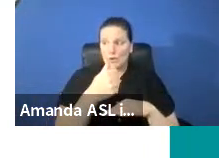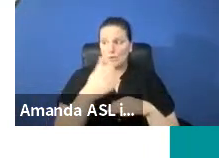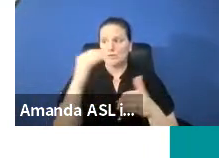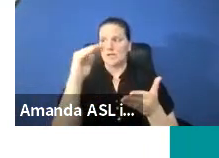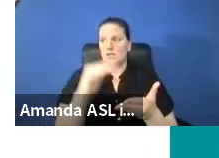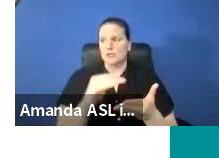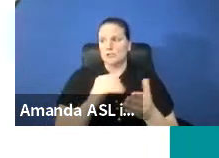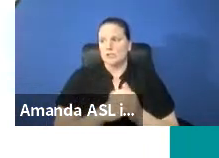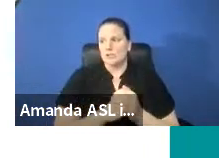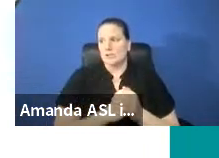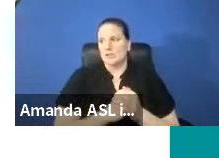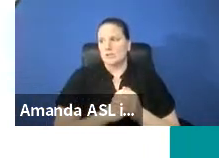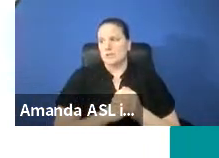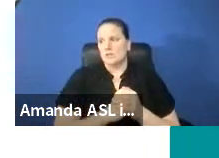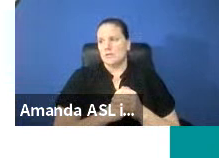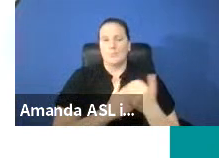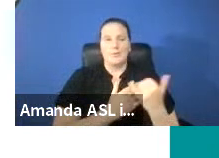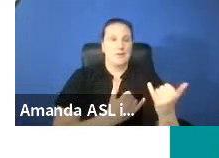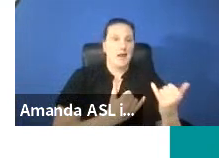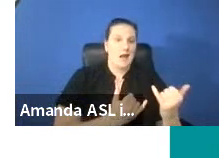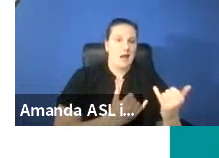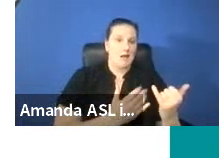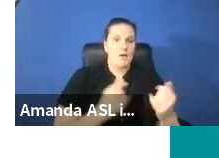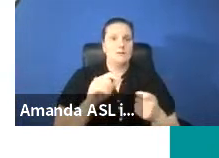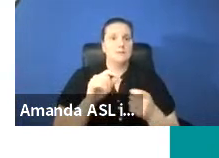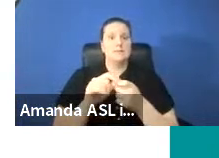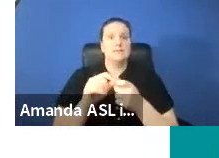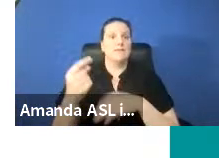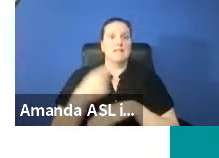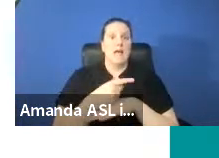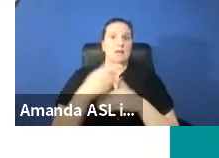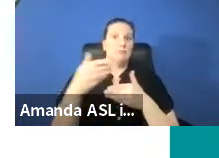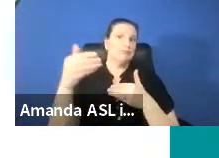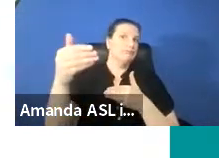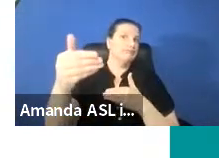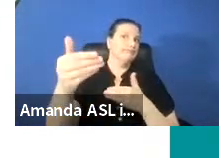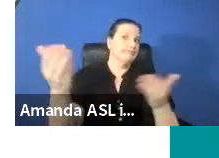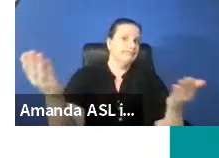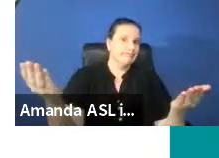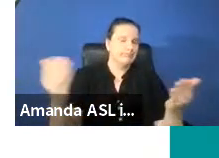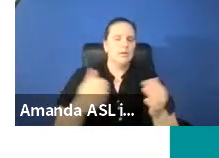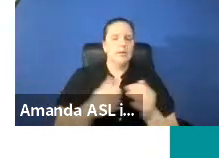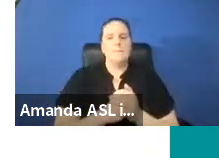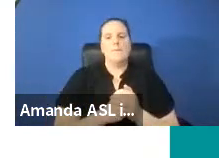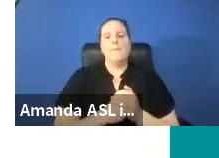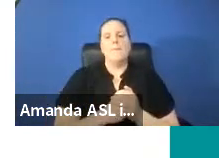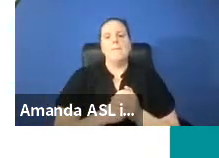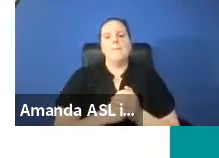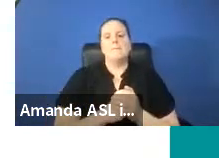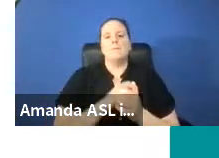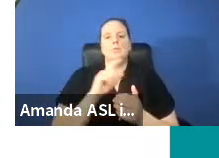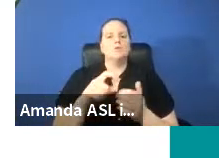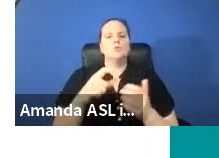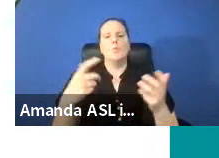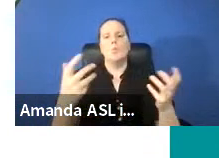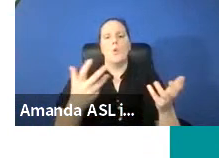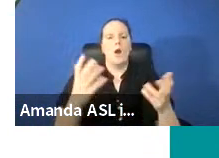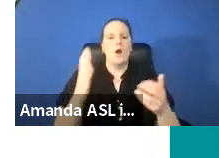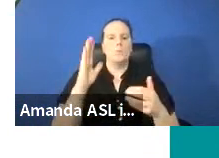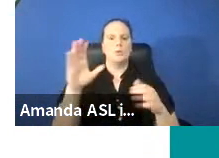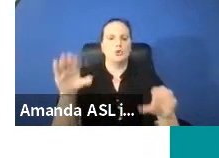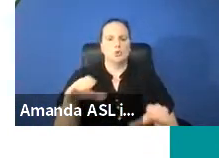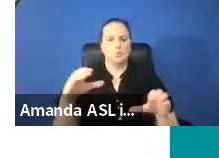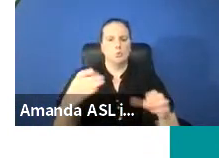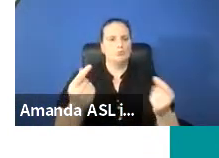presumably between now and a certain future date. Then the question is, what will we